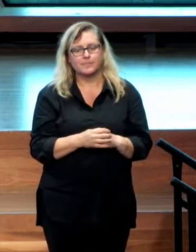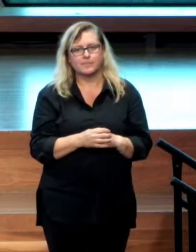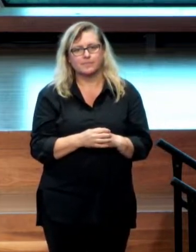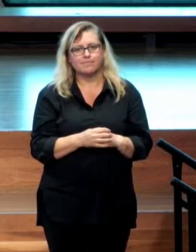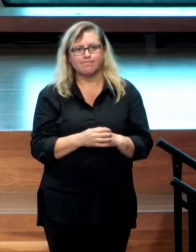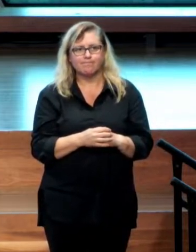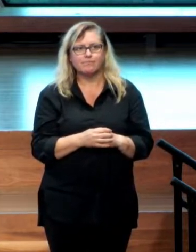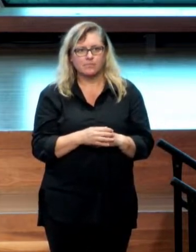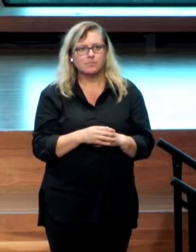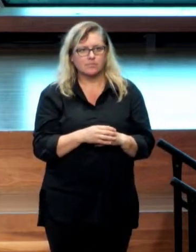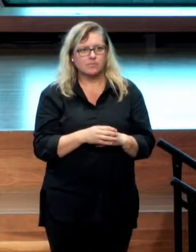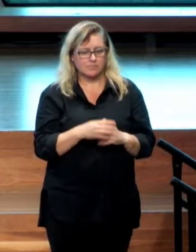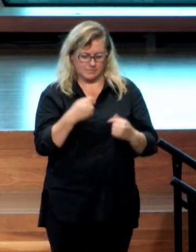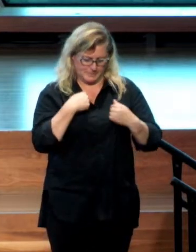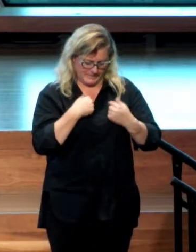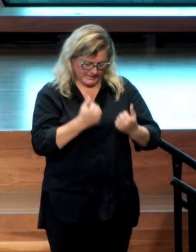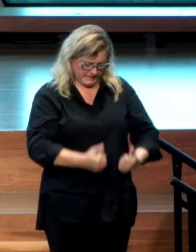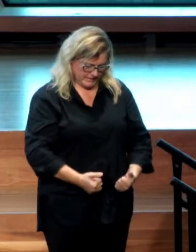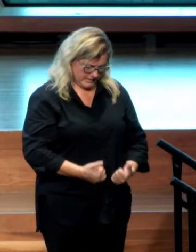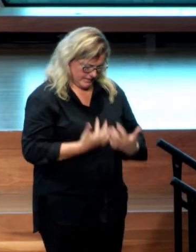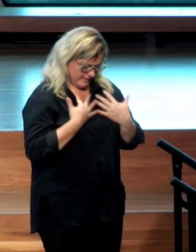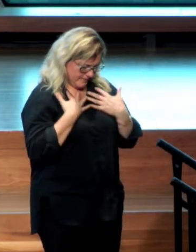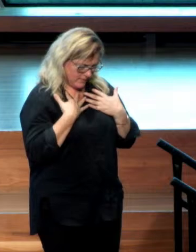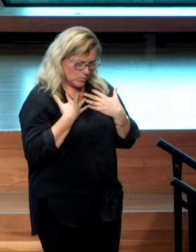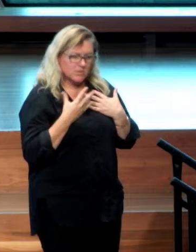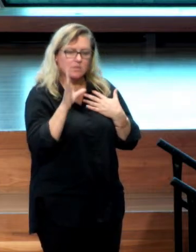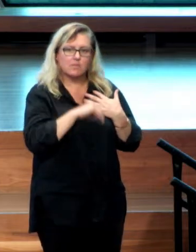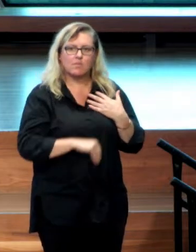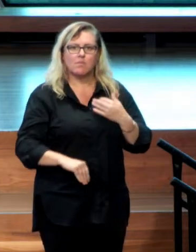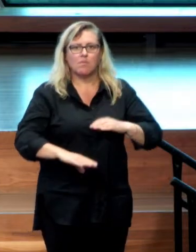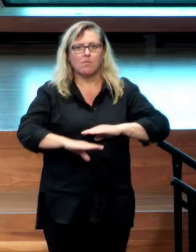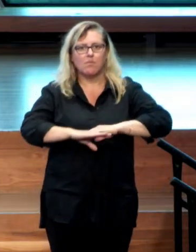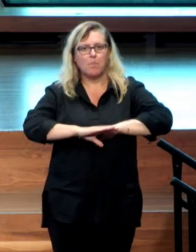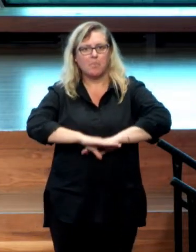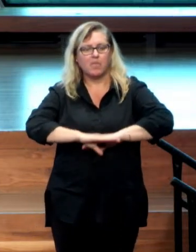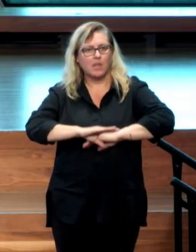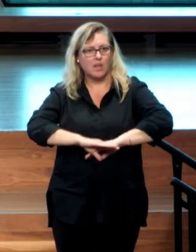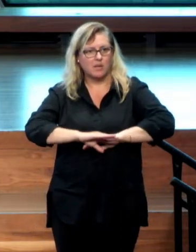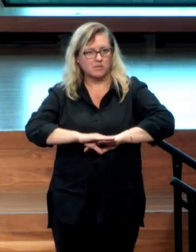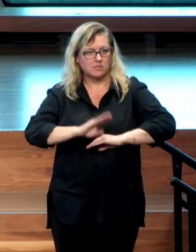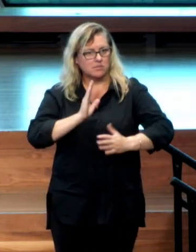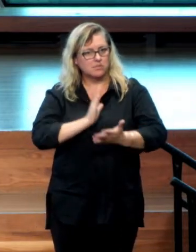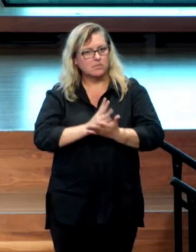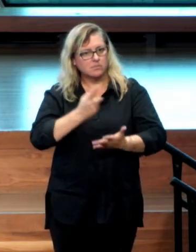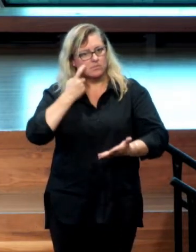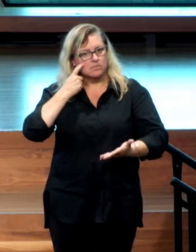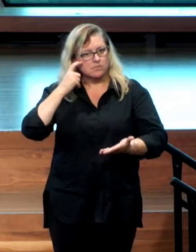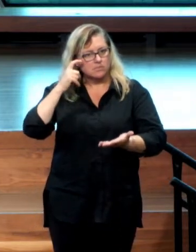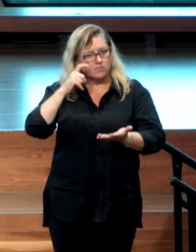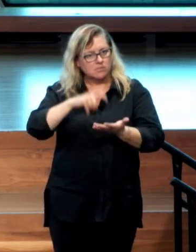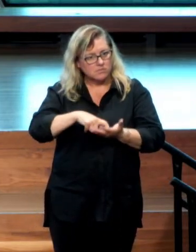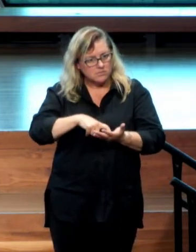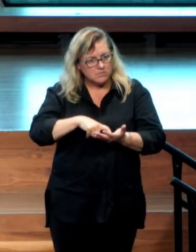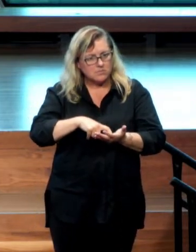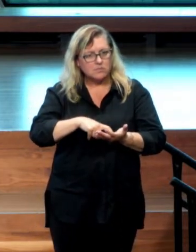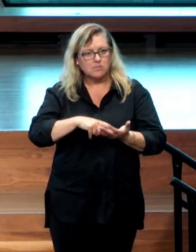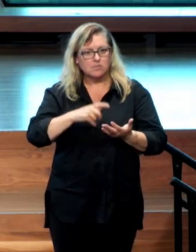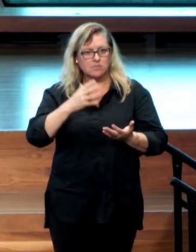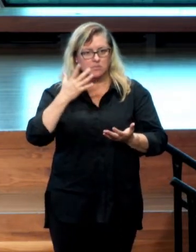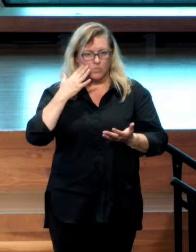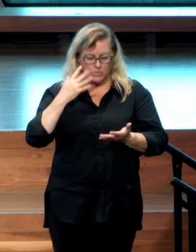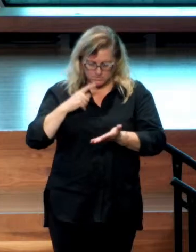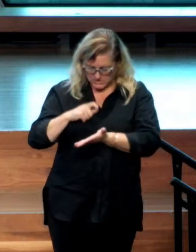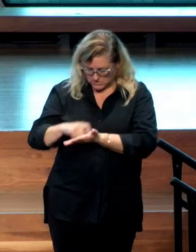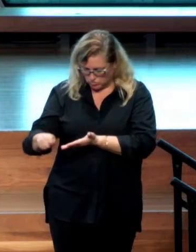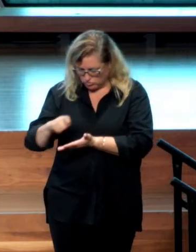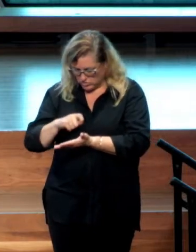How deeply influenced I am by the land on which I live, and to really recognize that when it comes through my writing, and